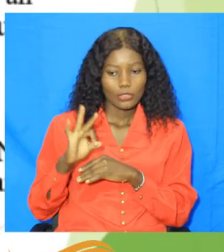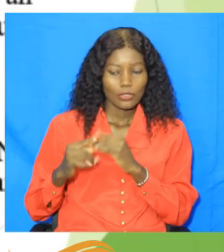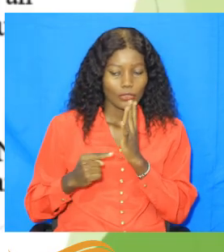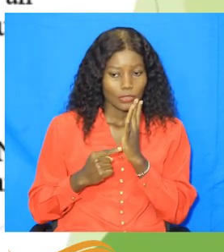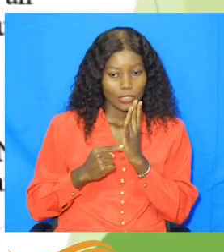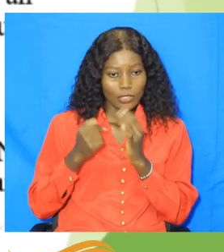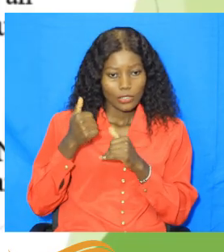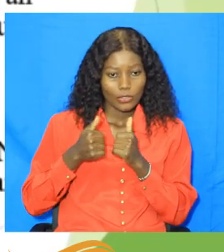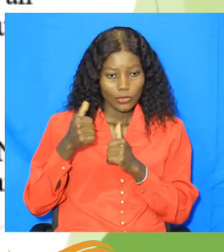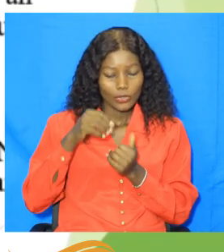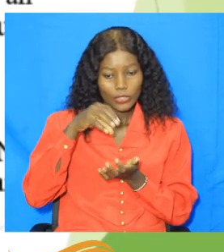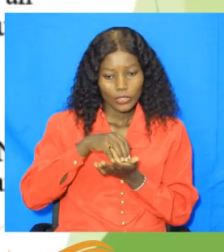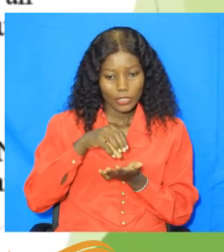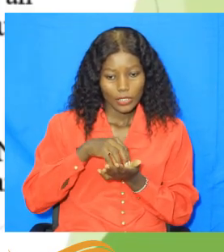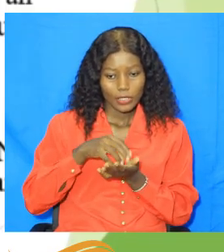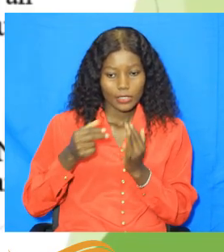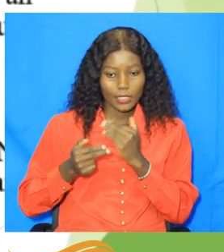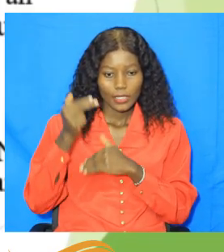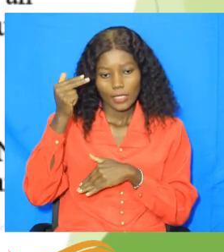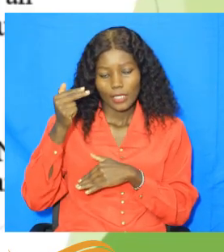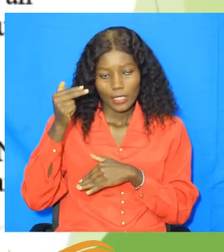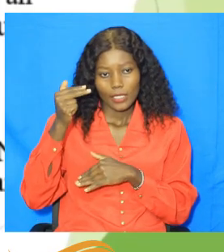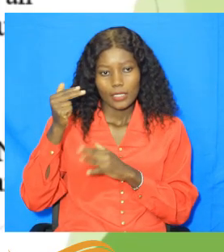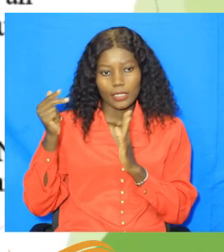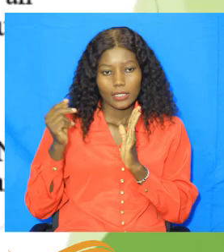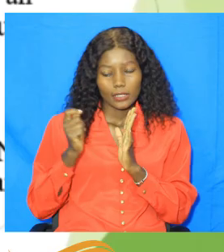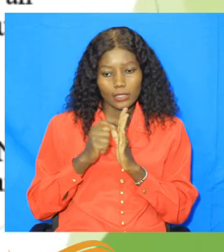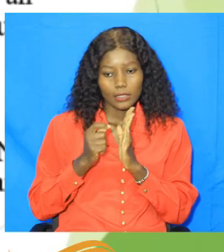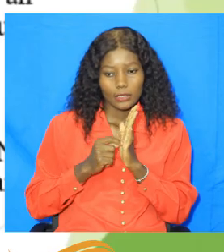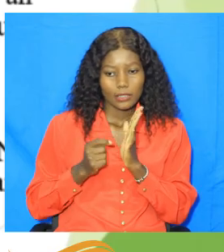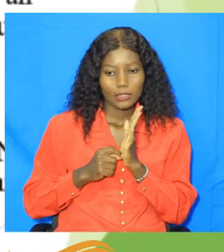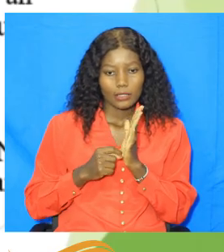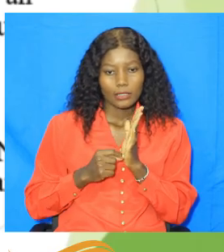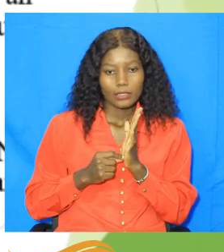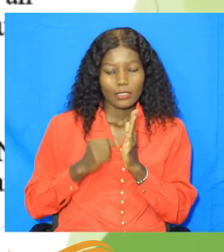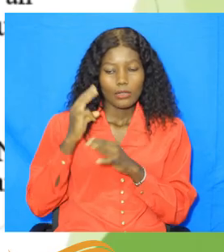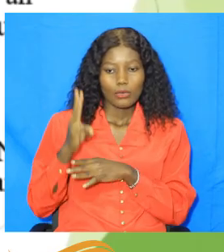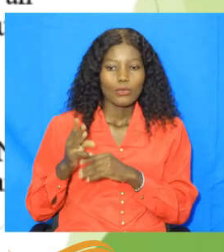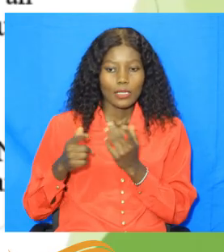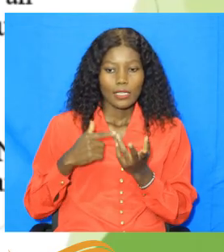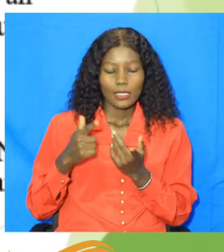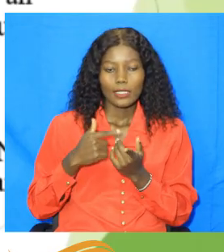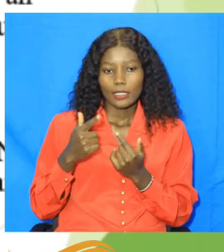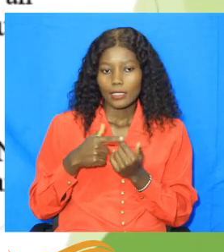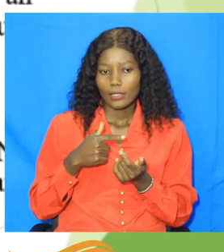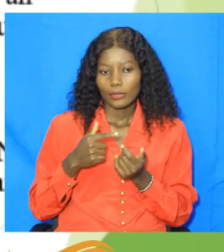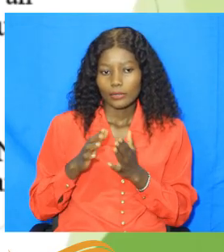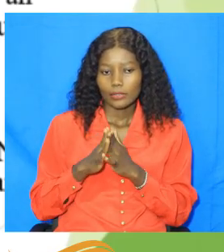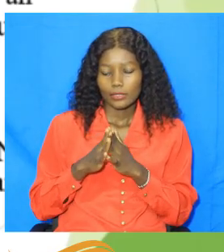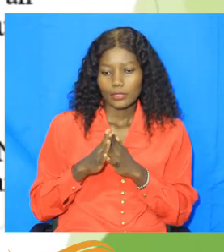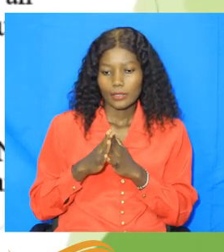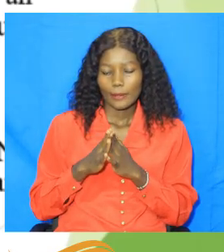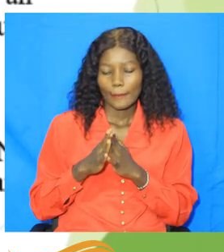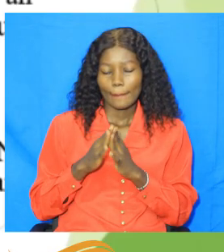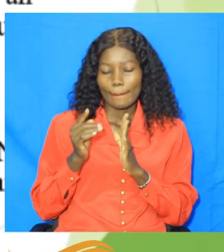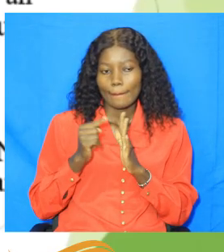which case the highest scoring technique will count regardless of the sequence of